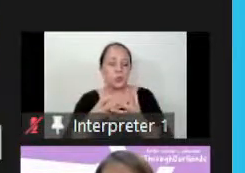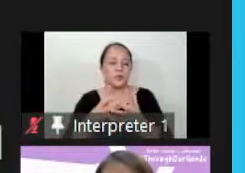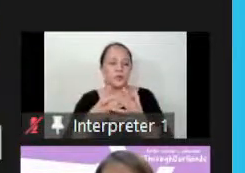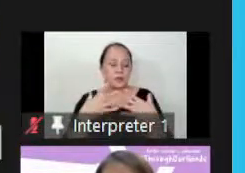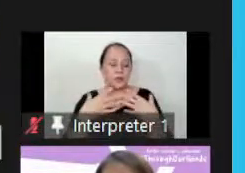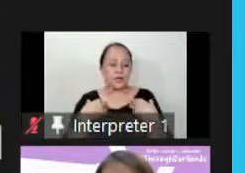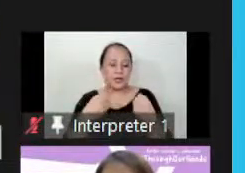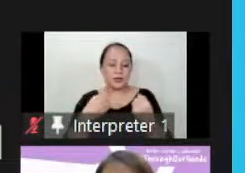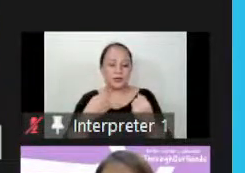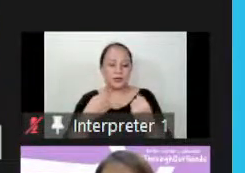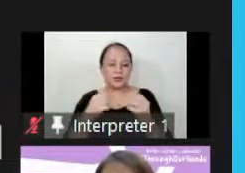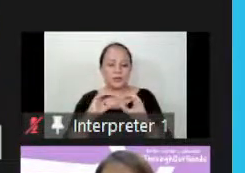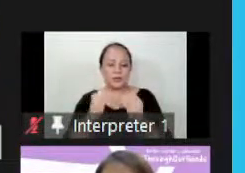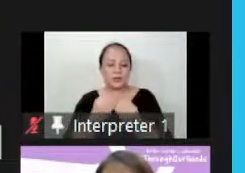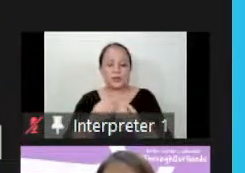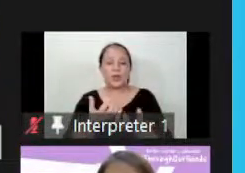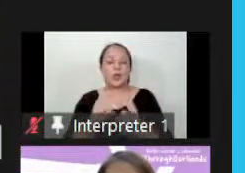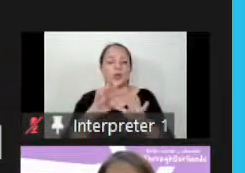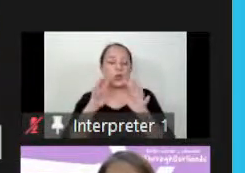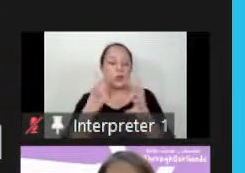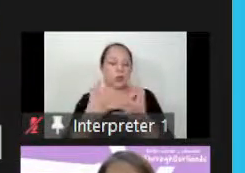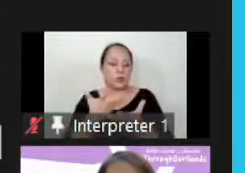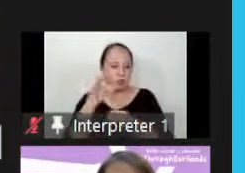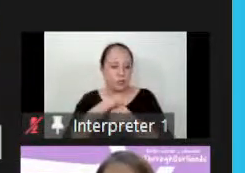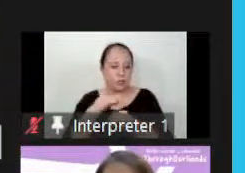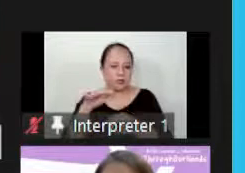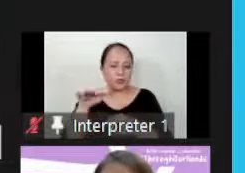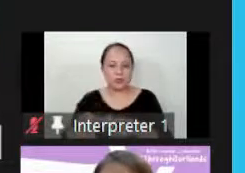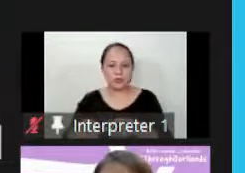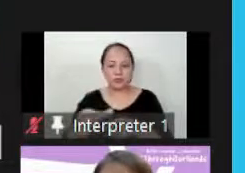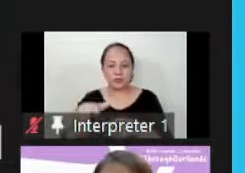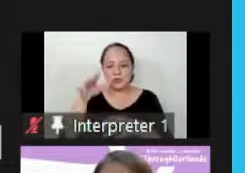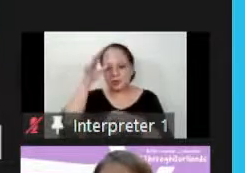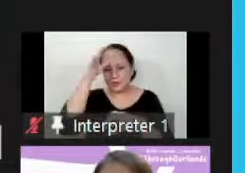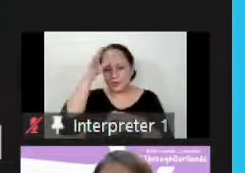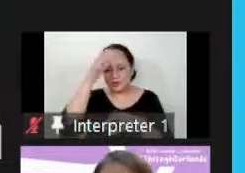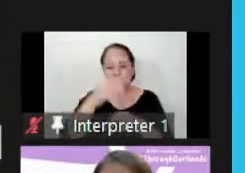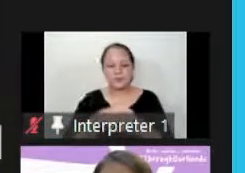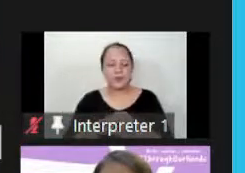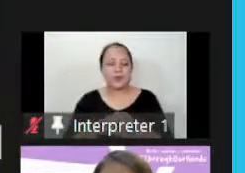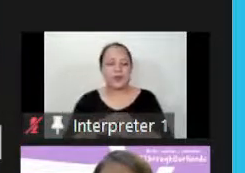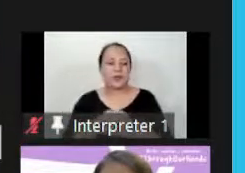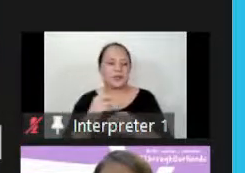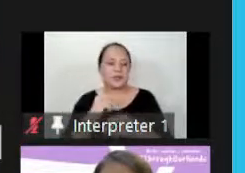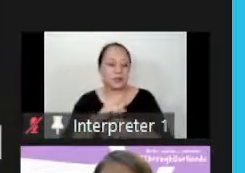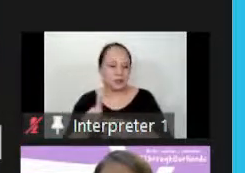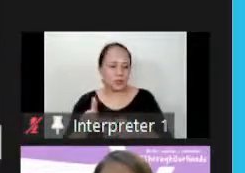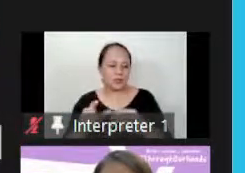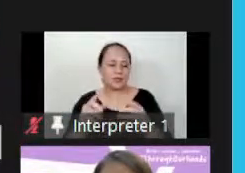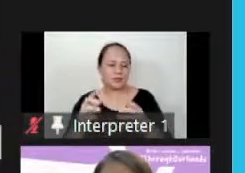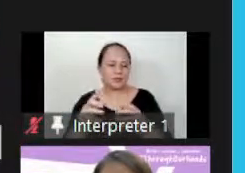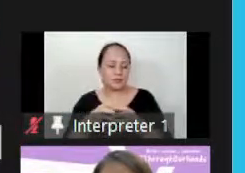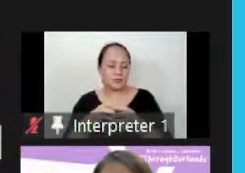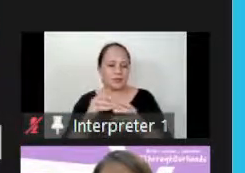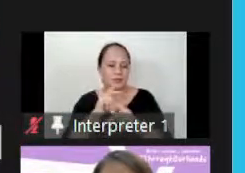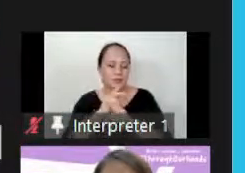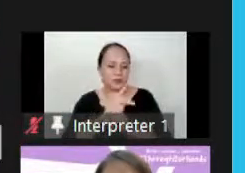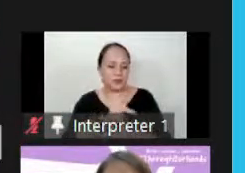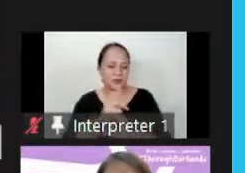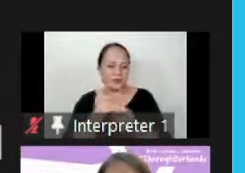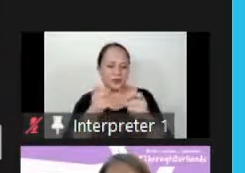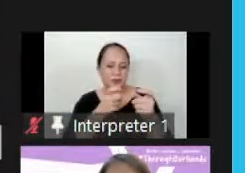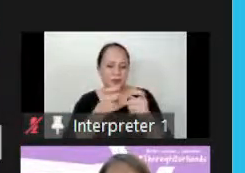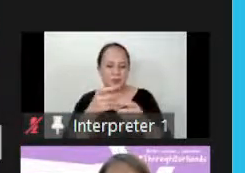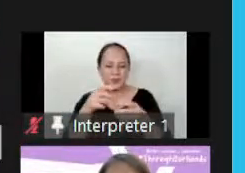Health Organization Global Initiative for Childhood Cancer and our National Childhood Cancer Prevention